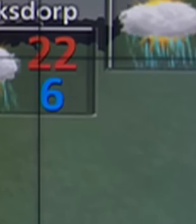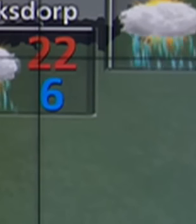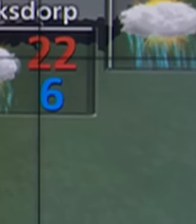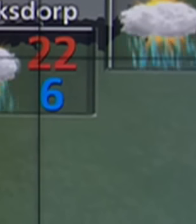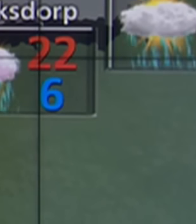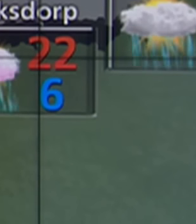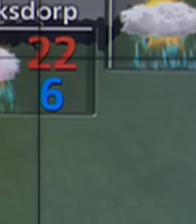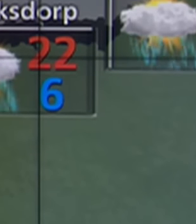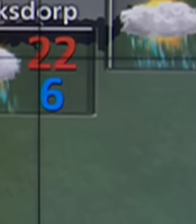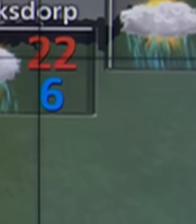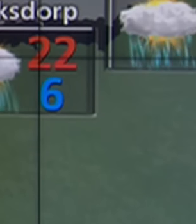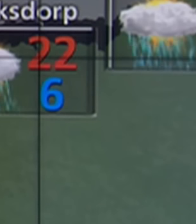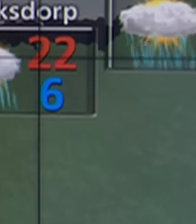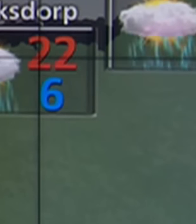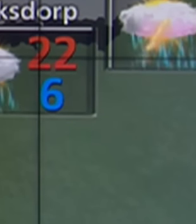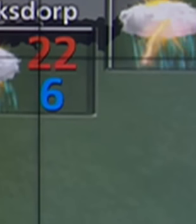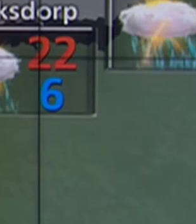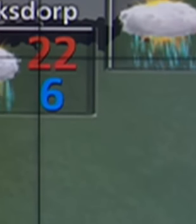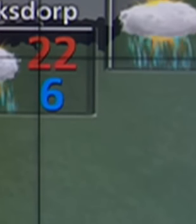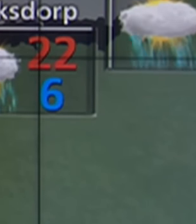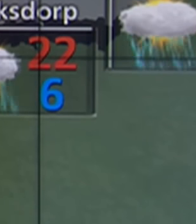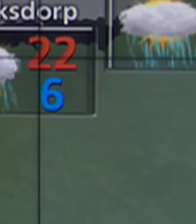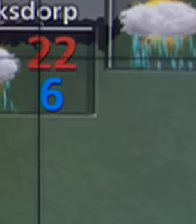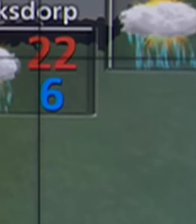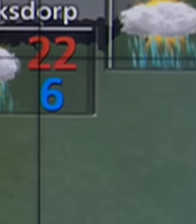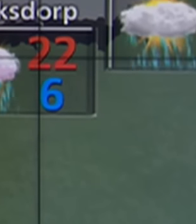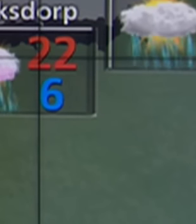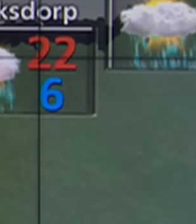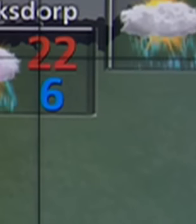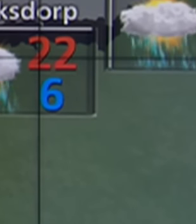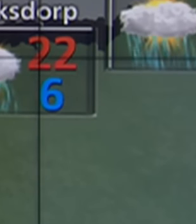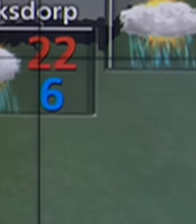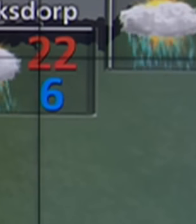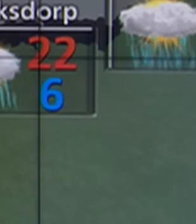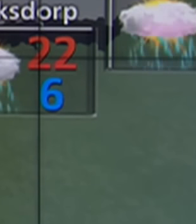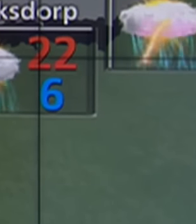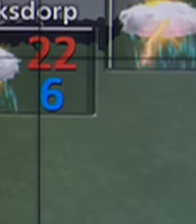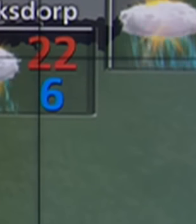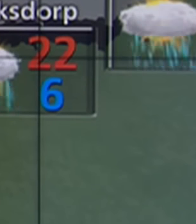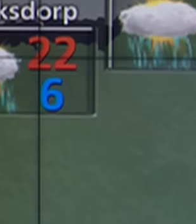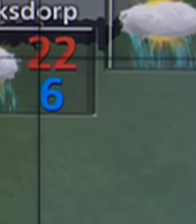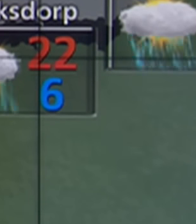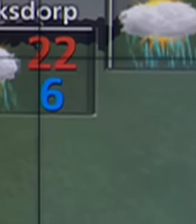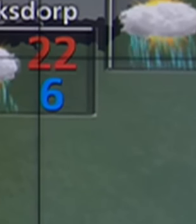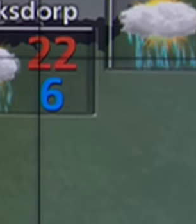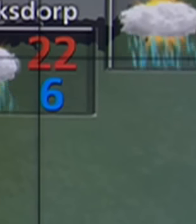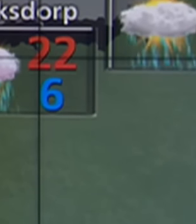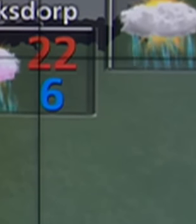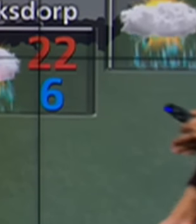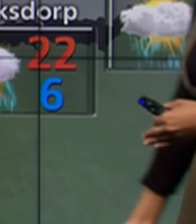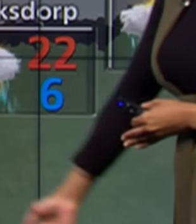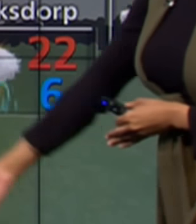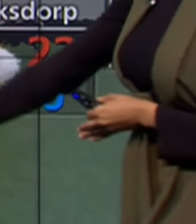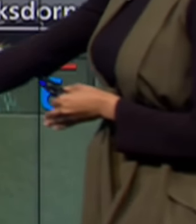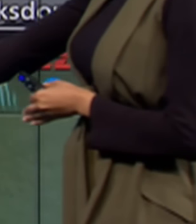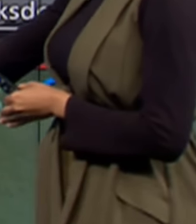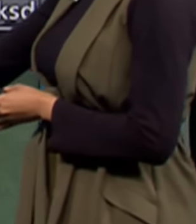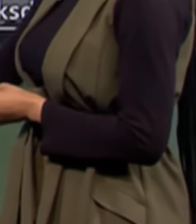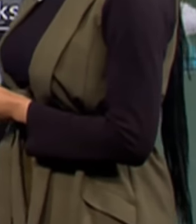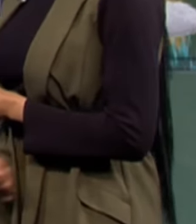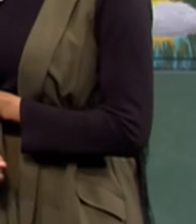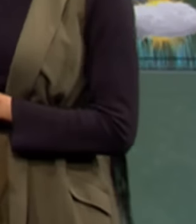ke digata di le 9 go ya go di le 21 Swaziland ke digata di le 7 go ya go di le 21 fa re lebelela mo Taung le